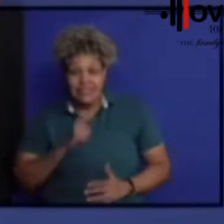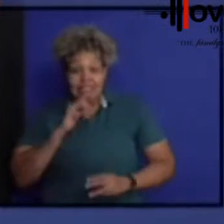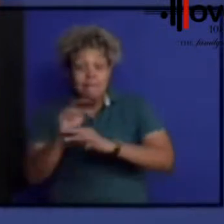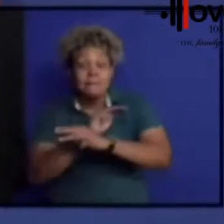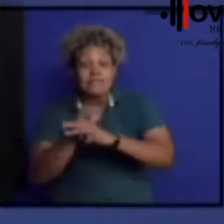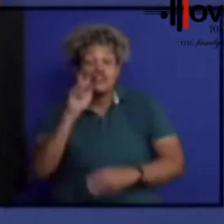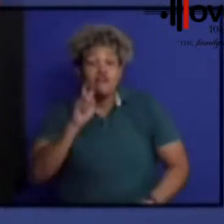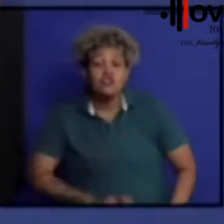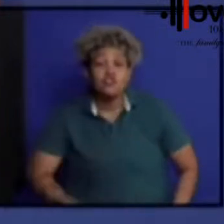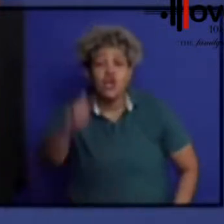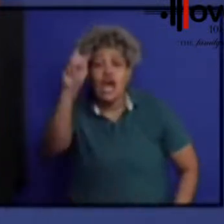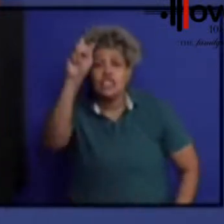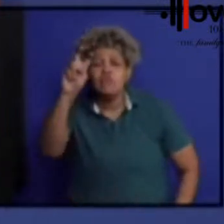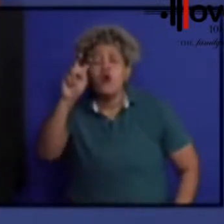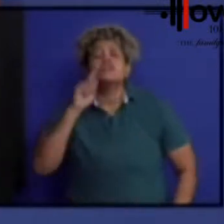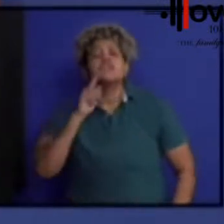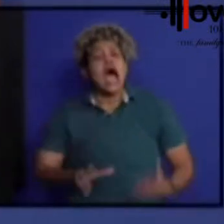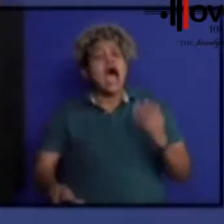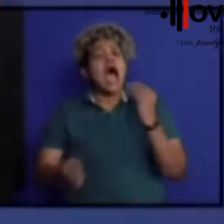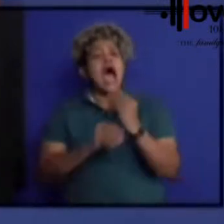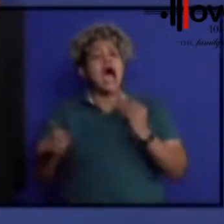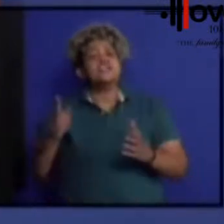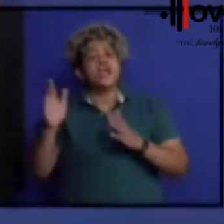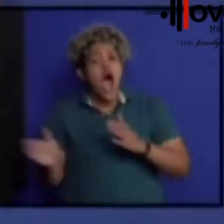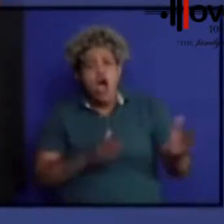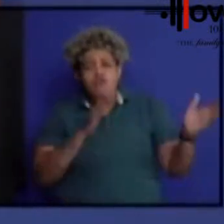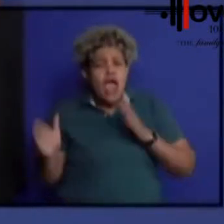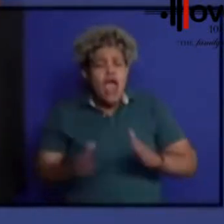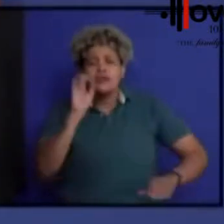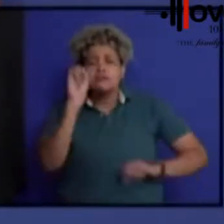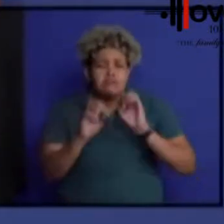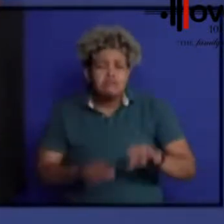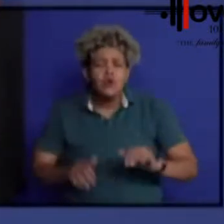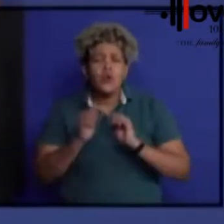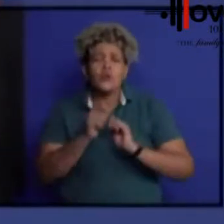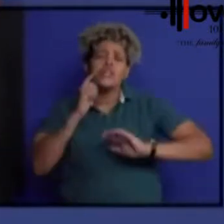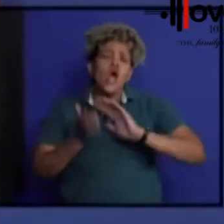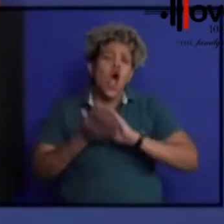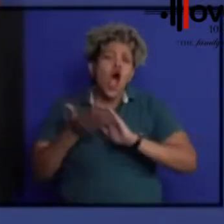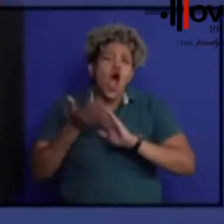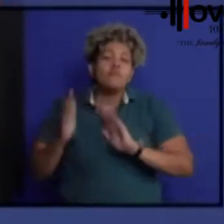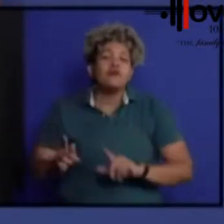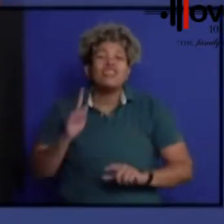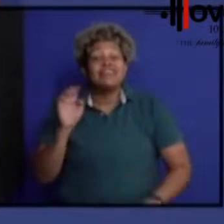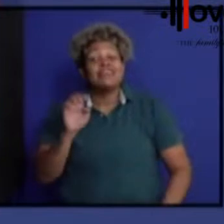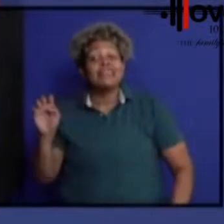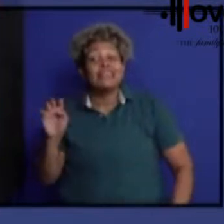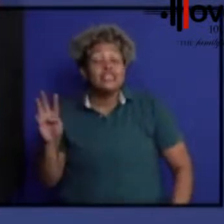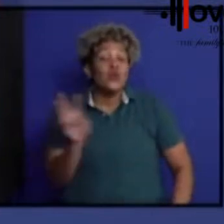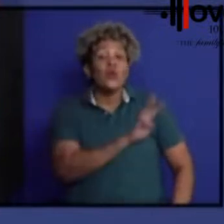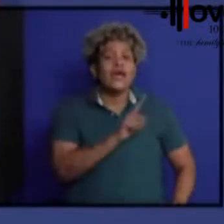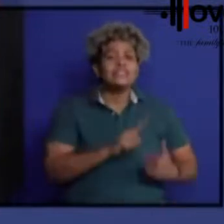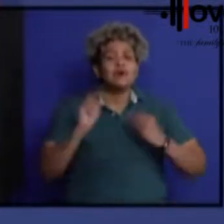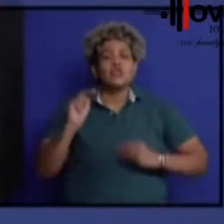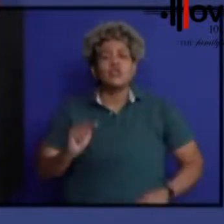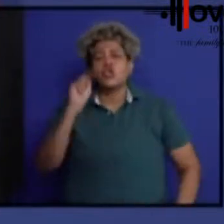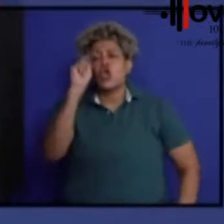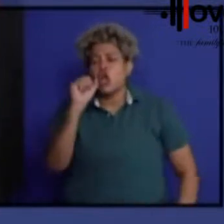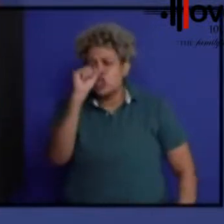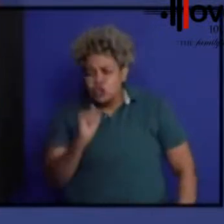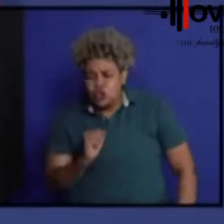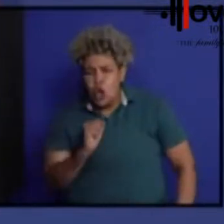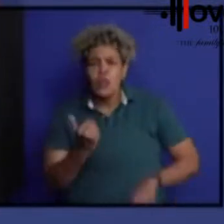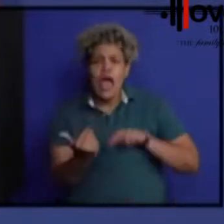of Transport has also made arrangements with the operators of the east-west and north-south